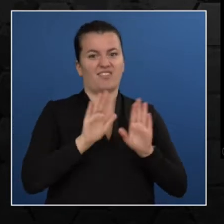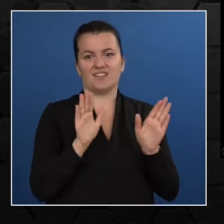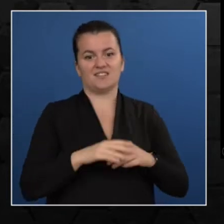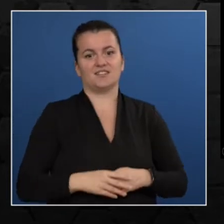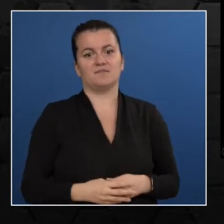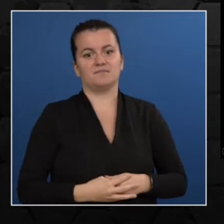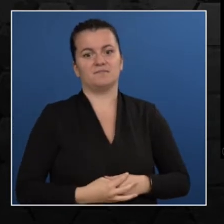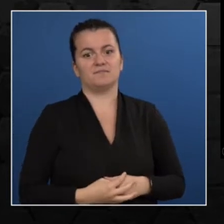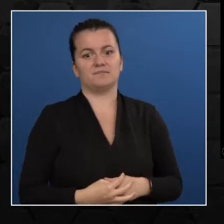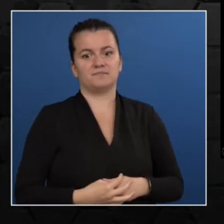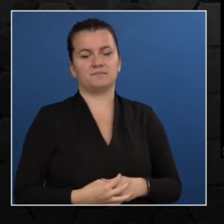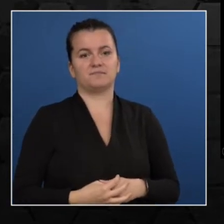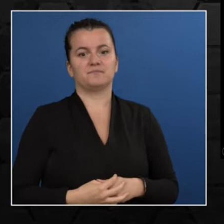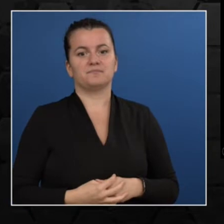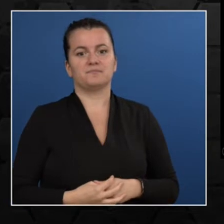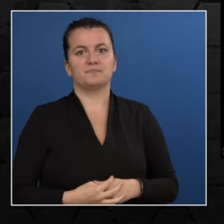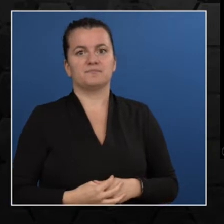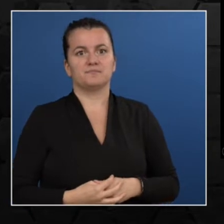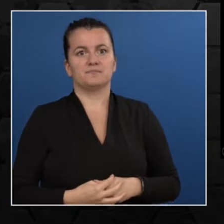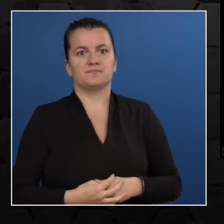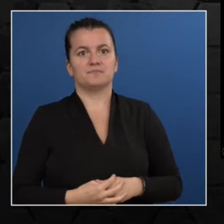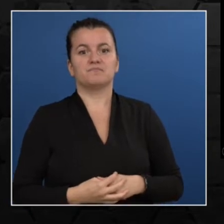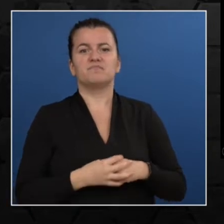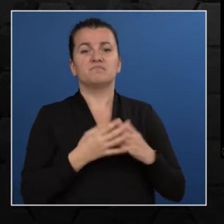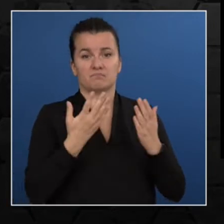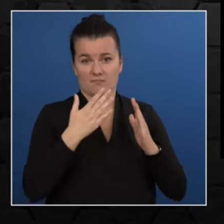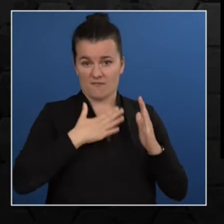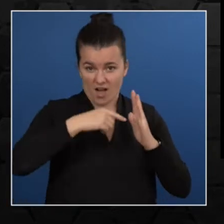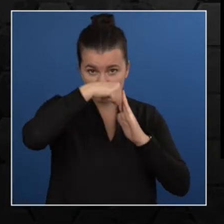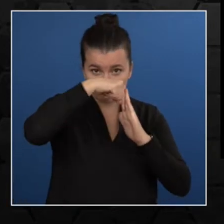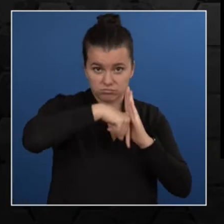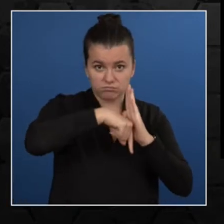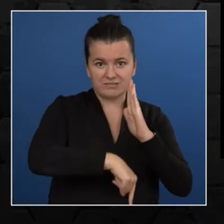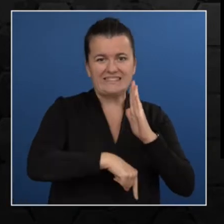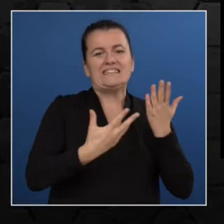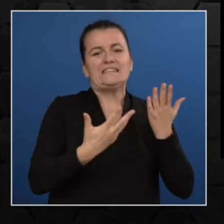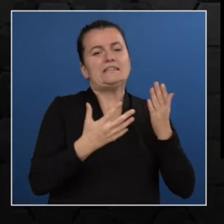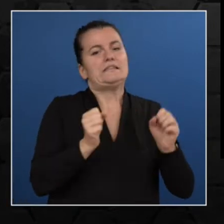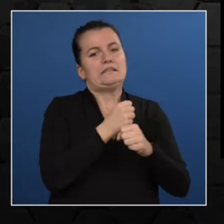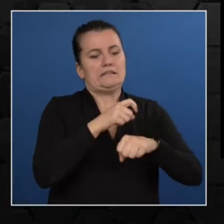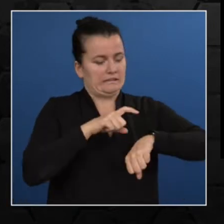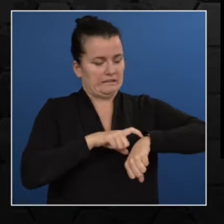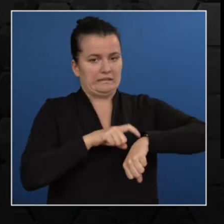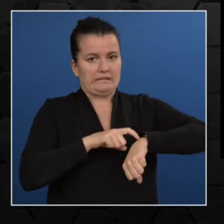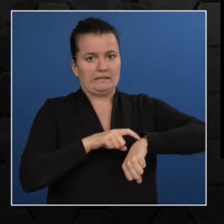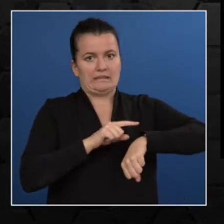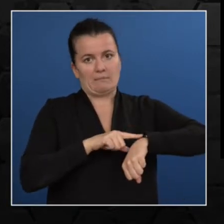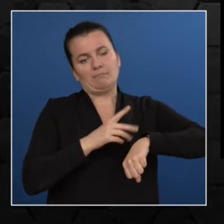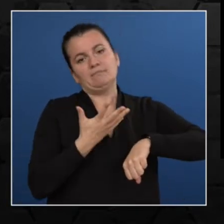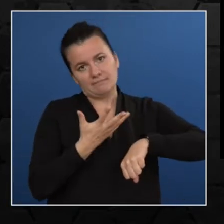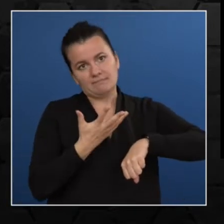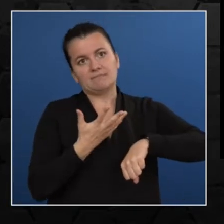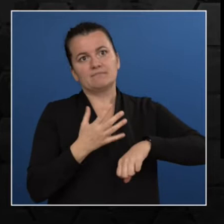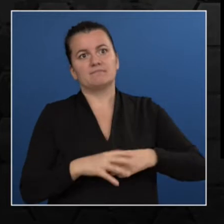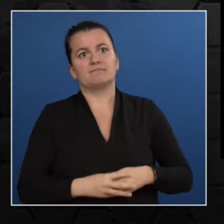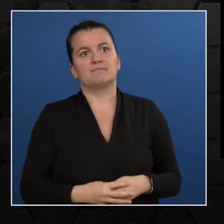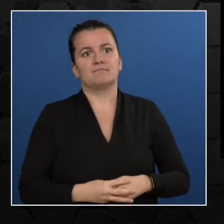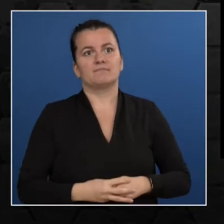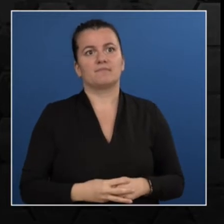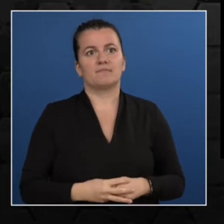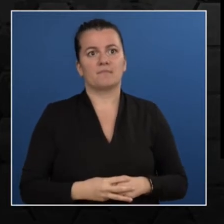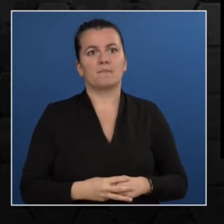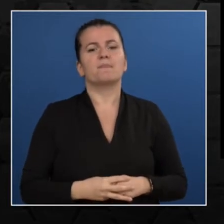I would want to explain further, but because of time and I want to show you the demonstration at the